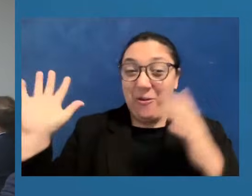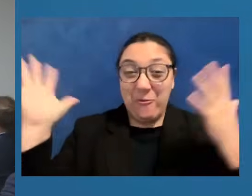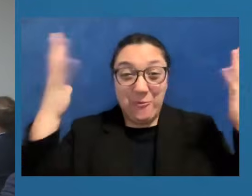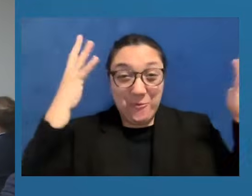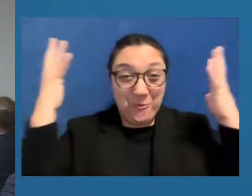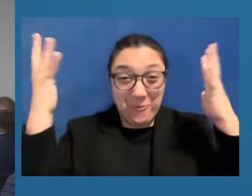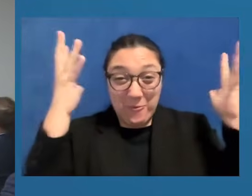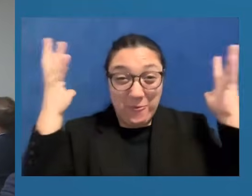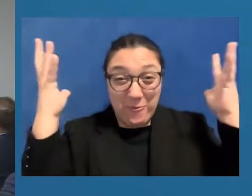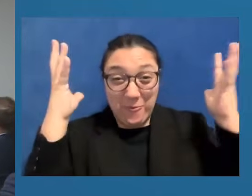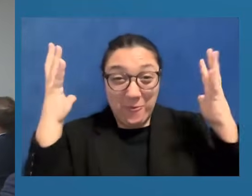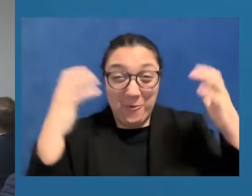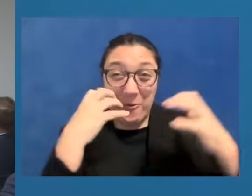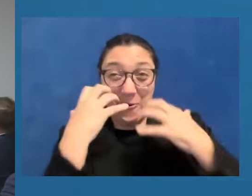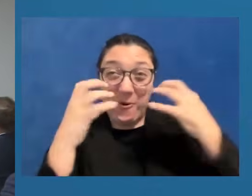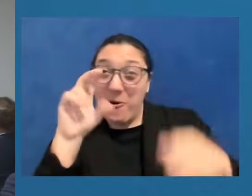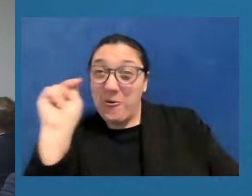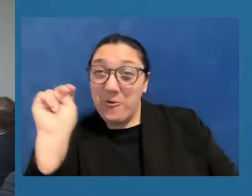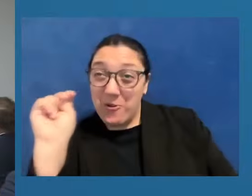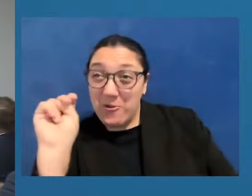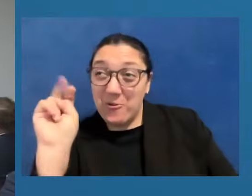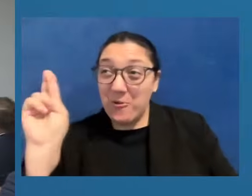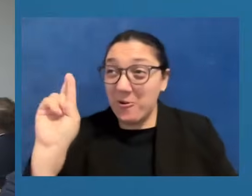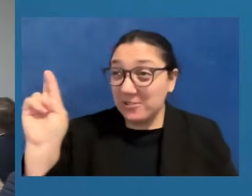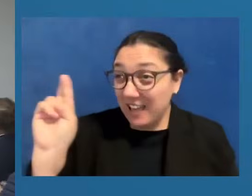New Rochelle!